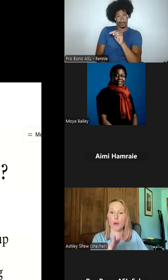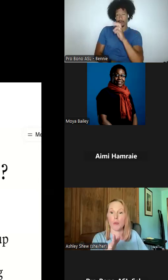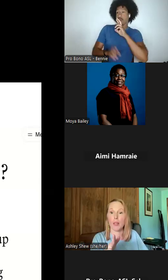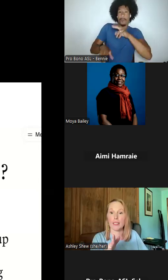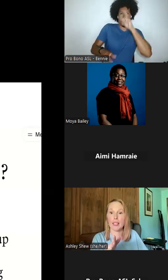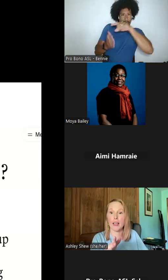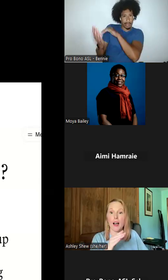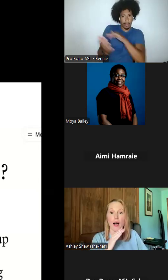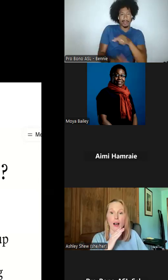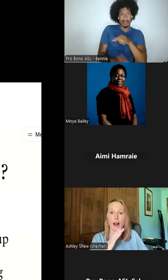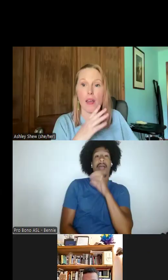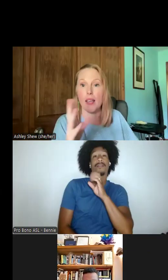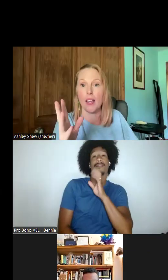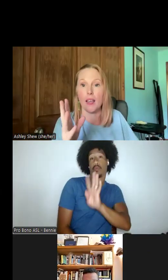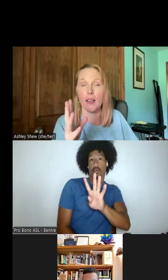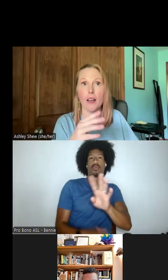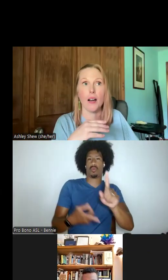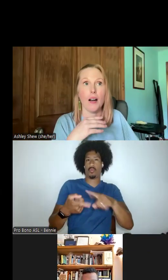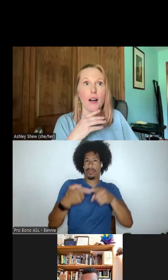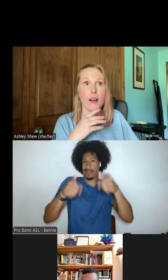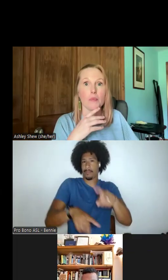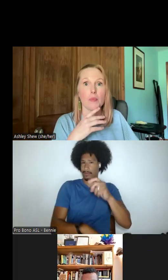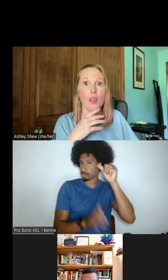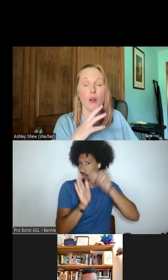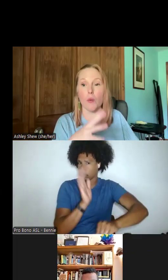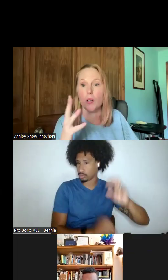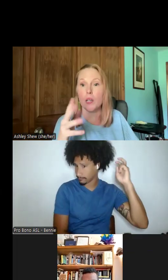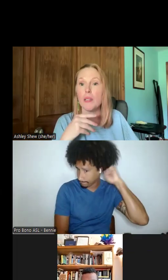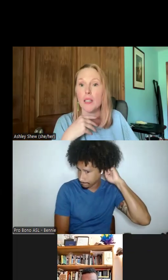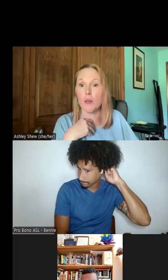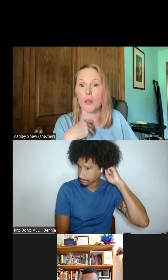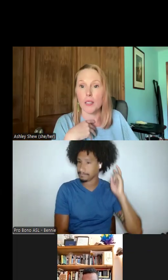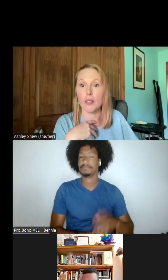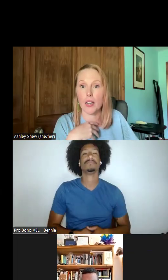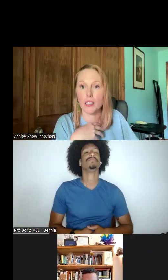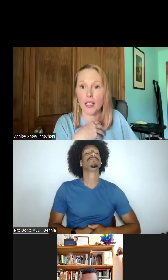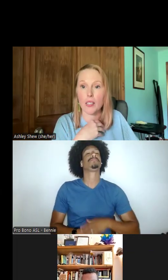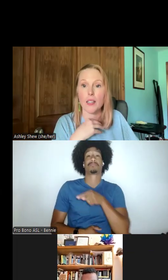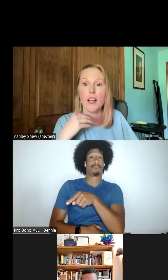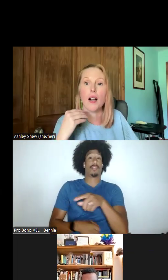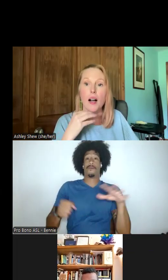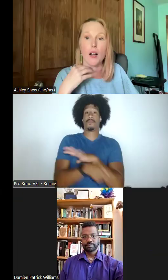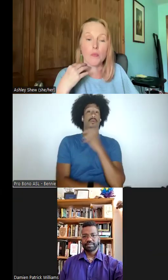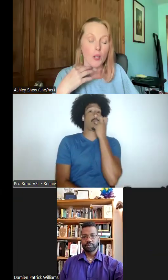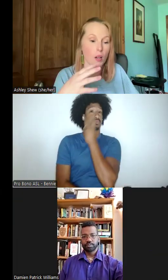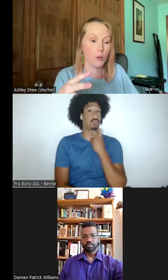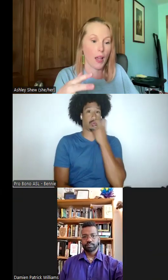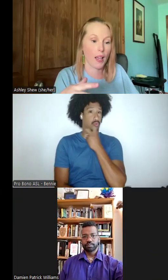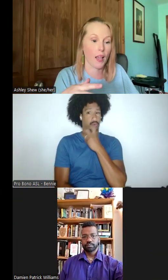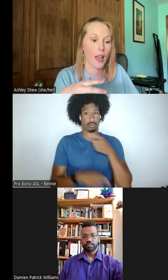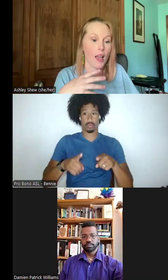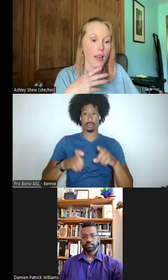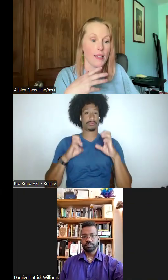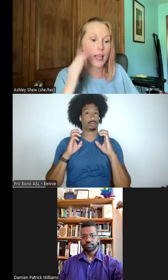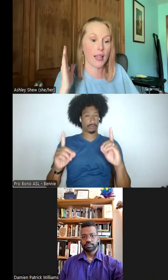when they were implanted, and they were completely oral in their education along the